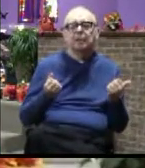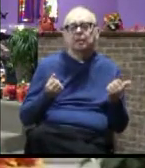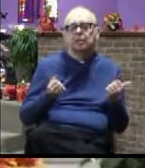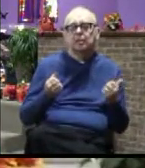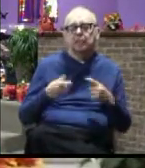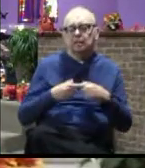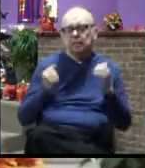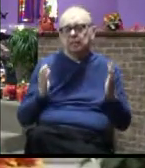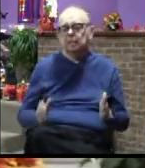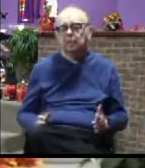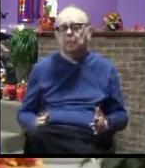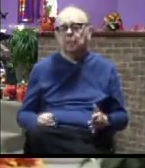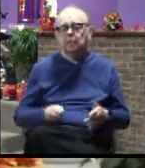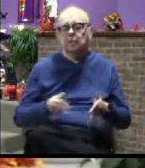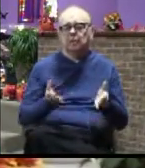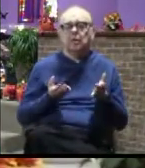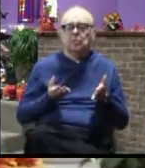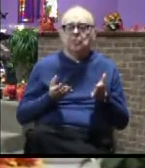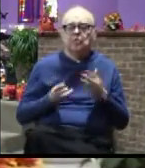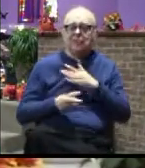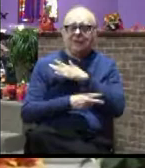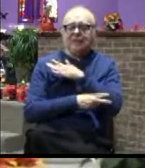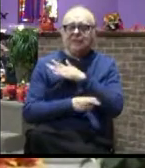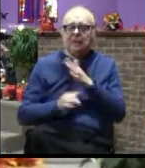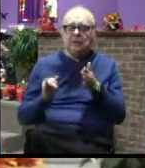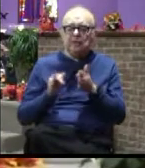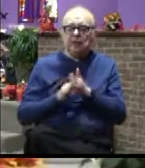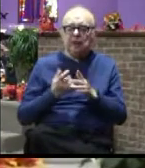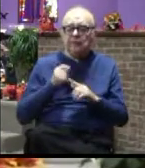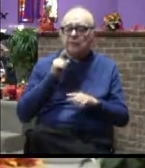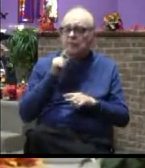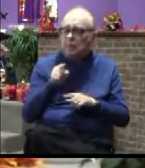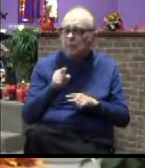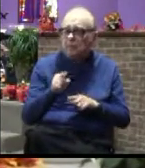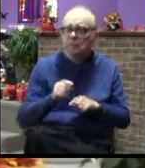And the enemy, ladies and gentlemen, wants to steal that from you.